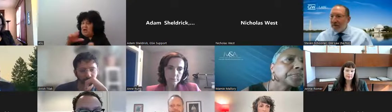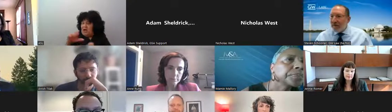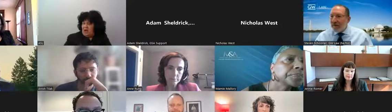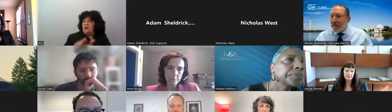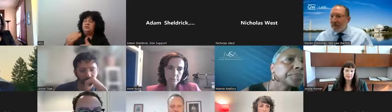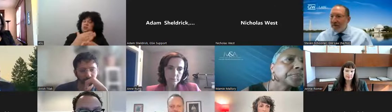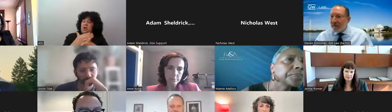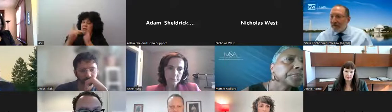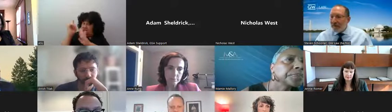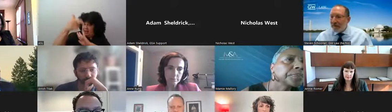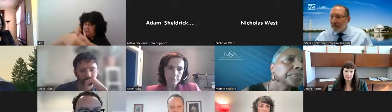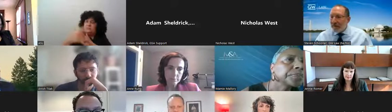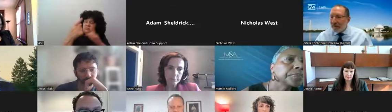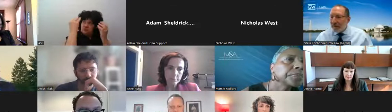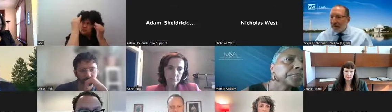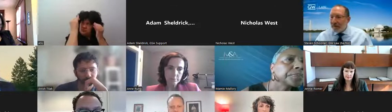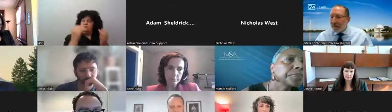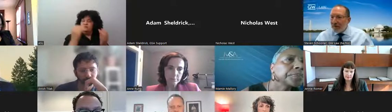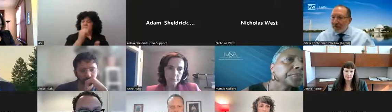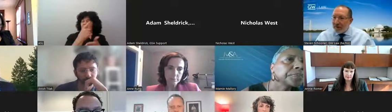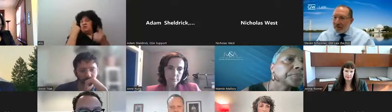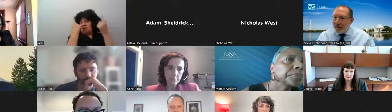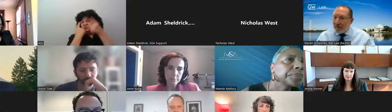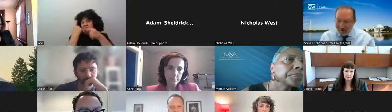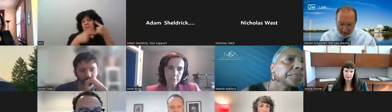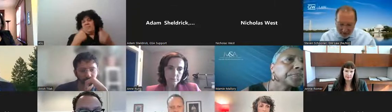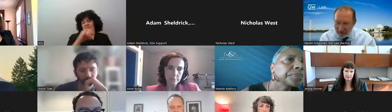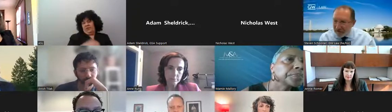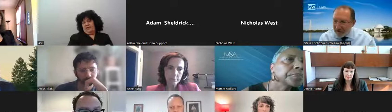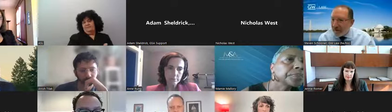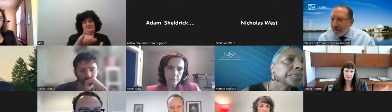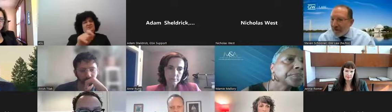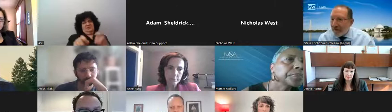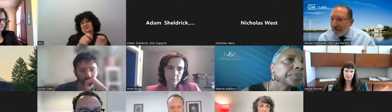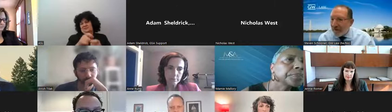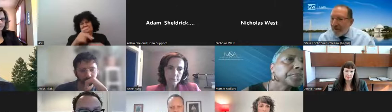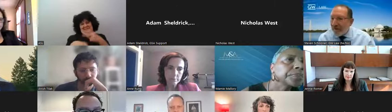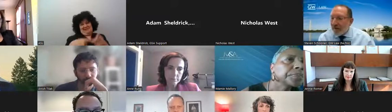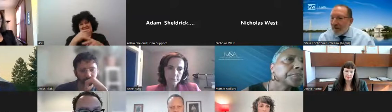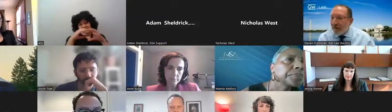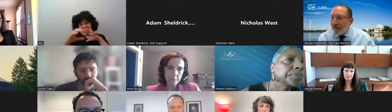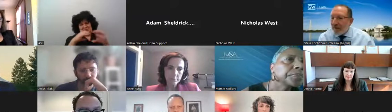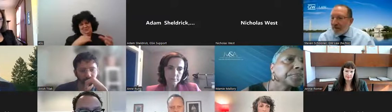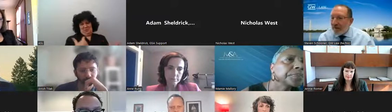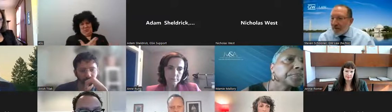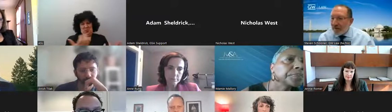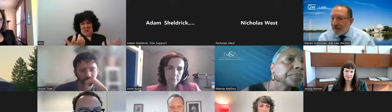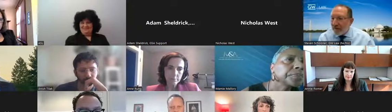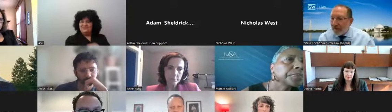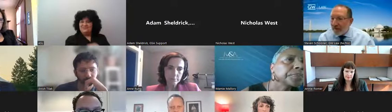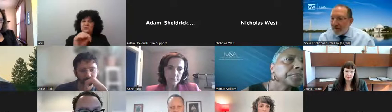that. But this is exactly what the kind of conversation we wanted to have. So back to you, Troy.